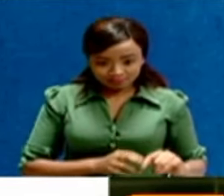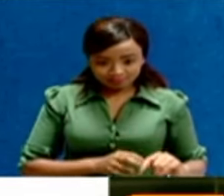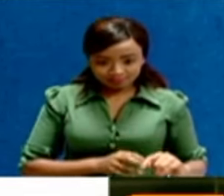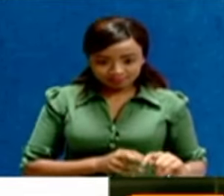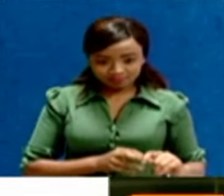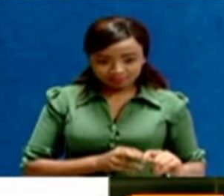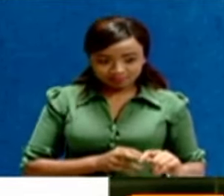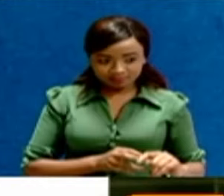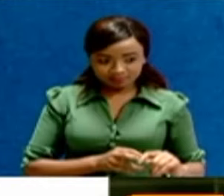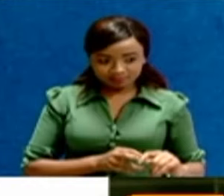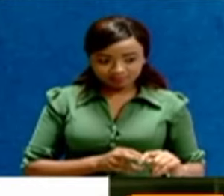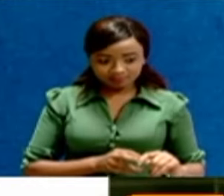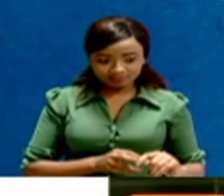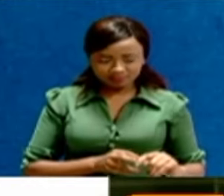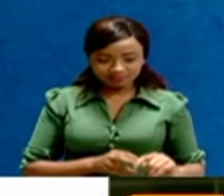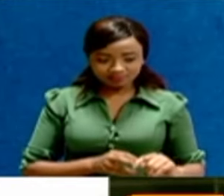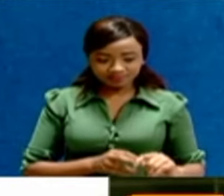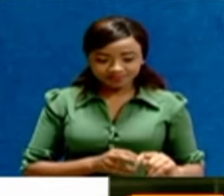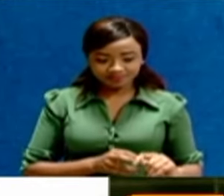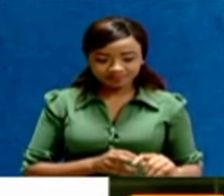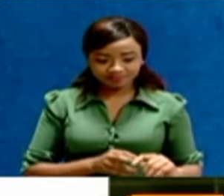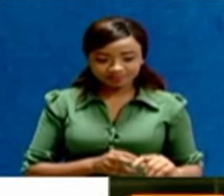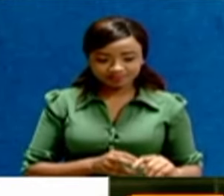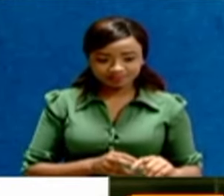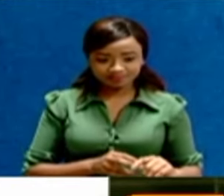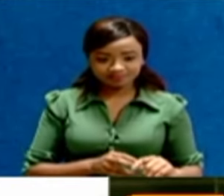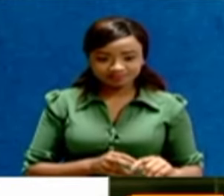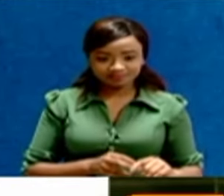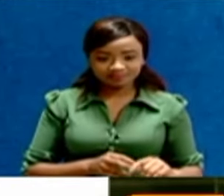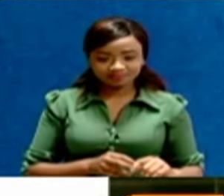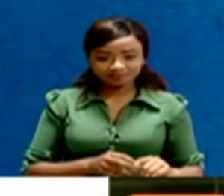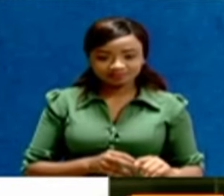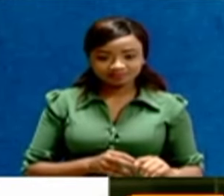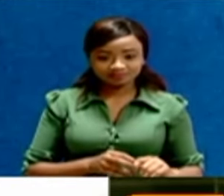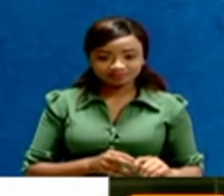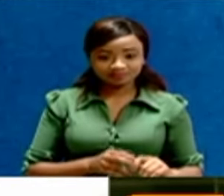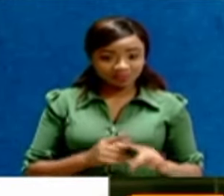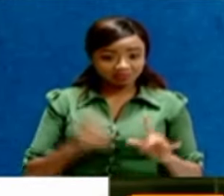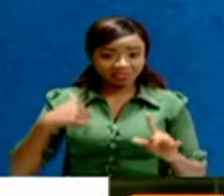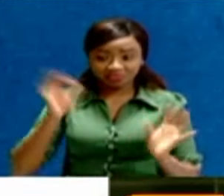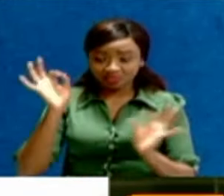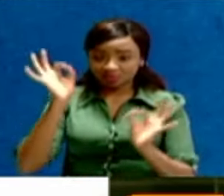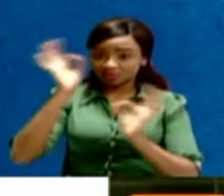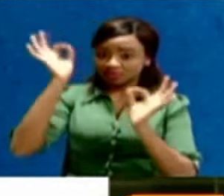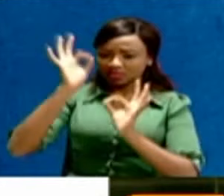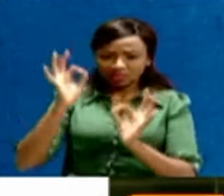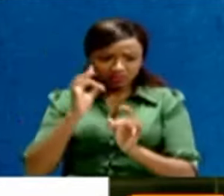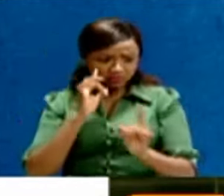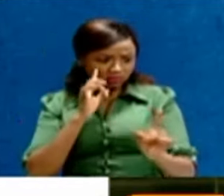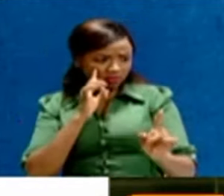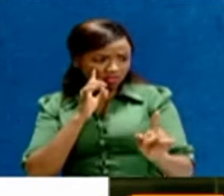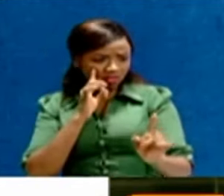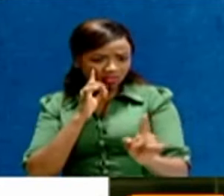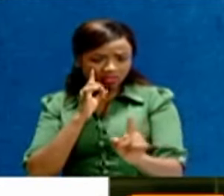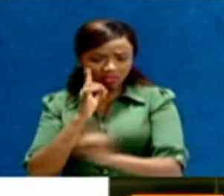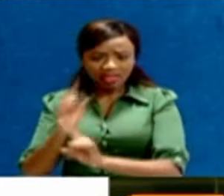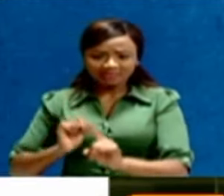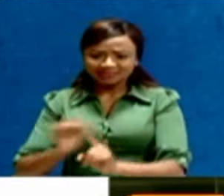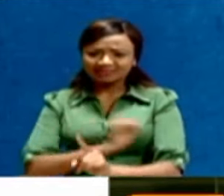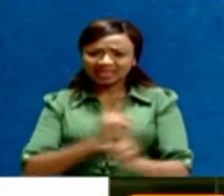idea. And but from where I sit, we were more surprised when we saw senators from certain